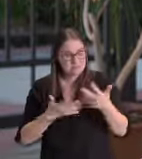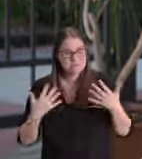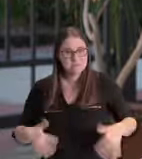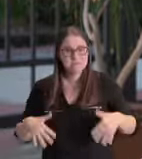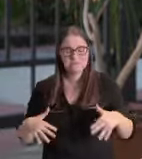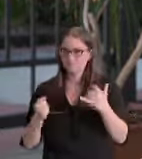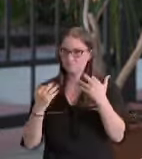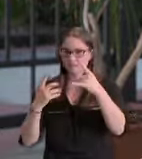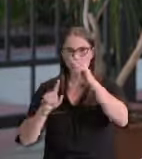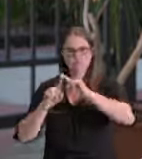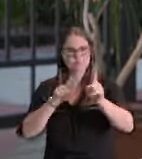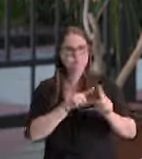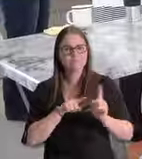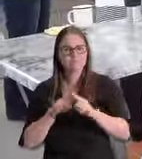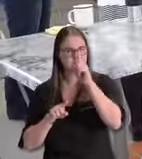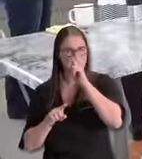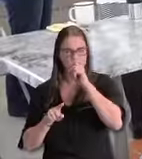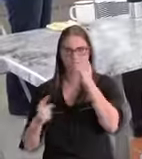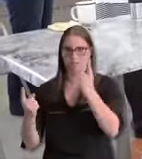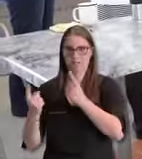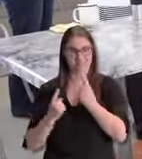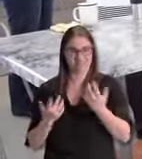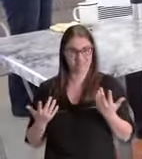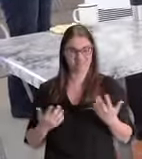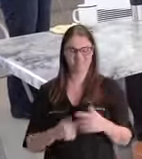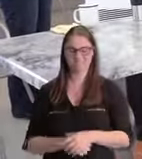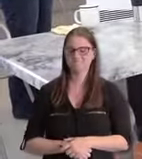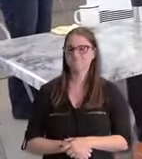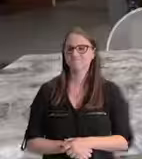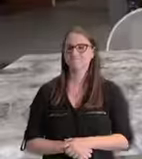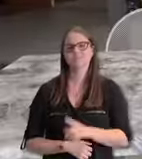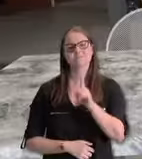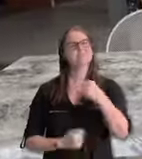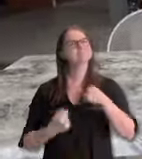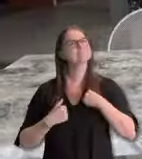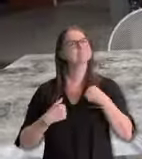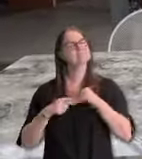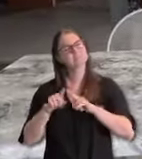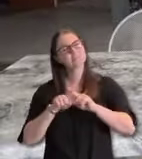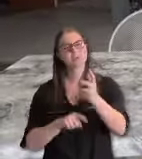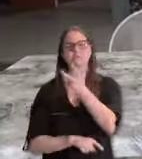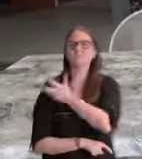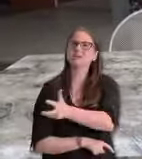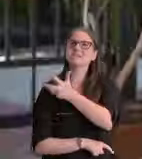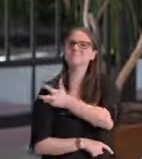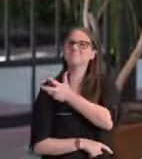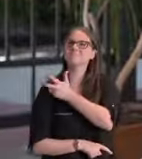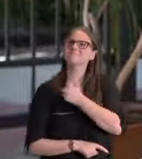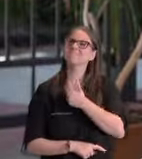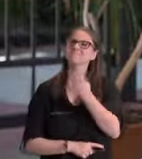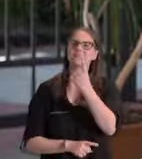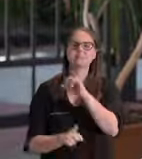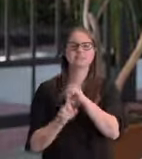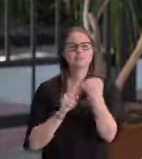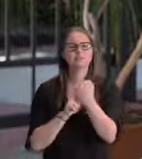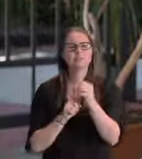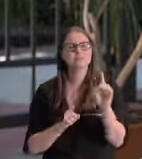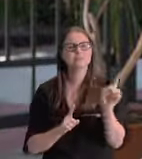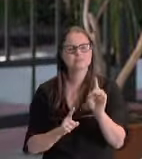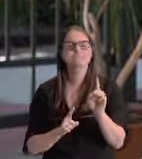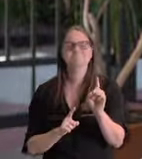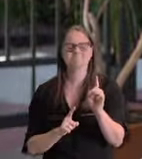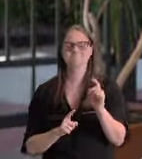a huge variety of people. You really couldn't pick it. The success that I'm most proud of in my time at Tenant